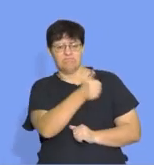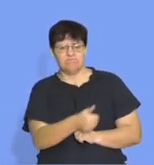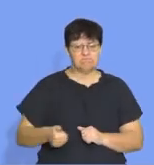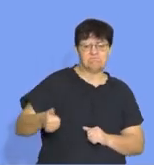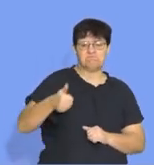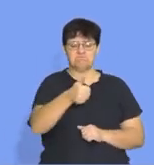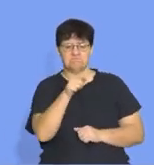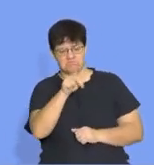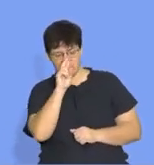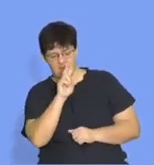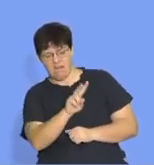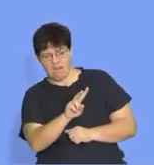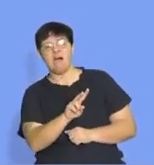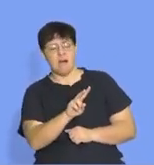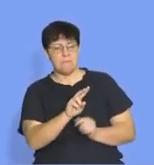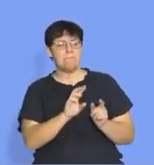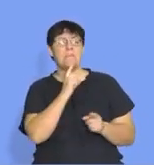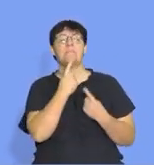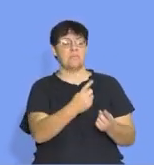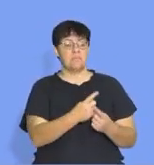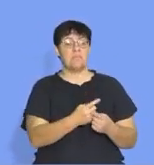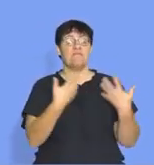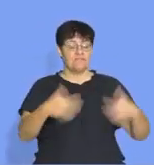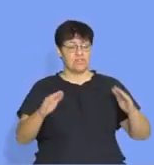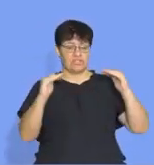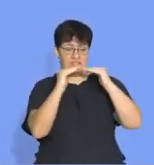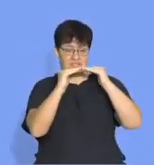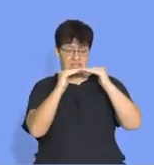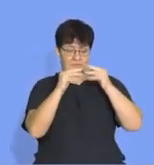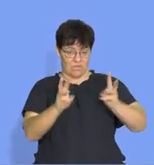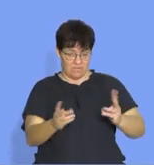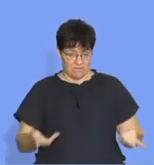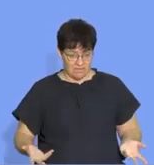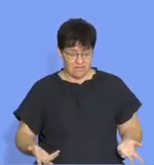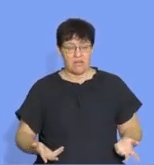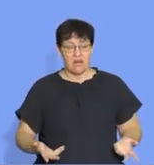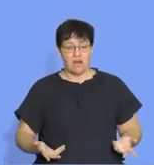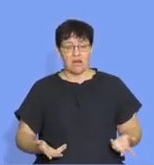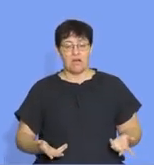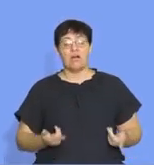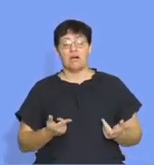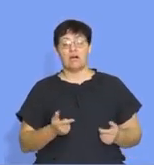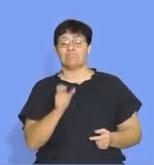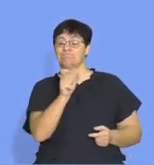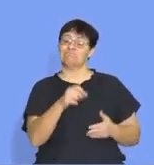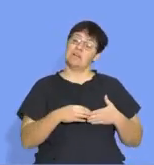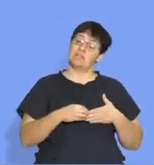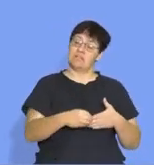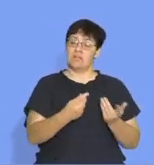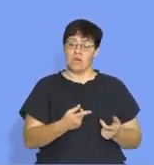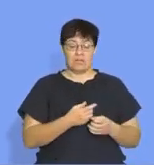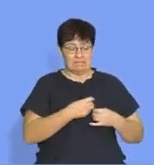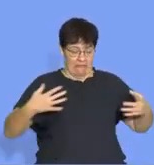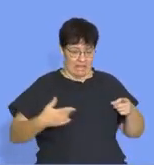say to you is, after writing it in standard form, just make sure that the leading term, meaning the term that has x